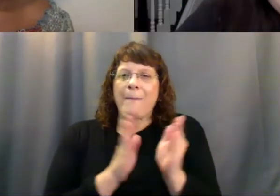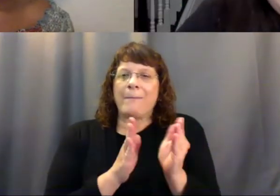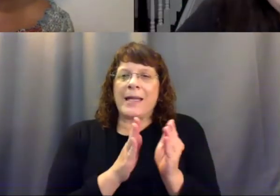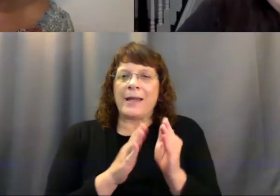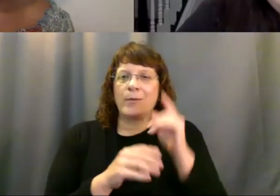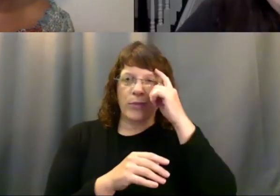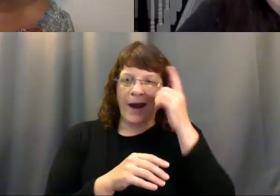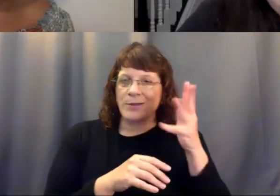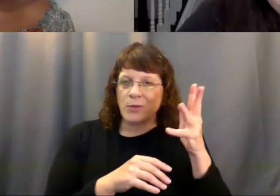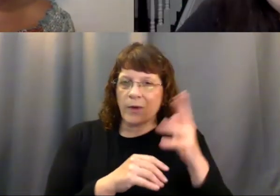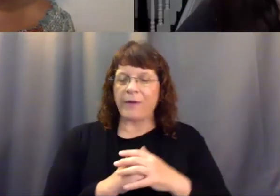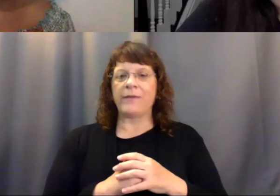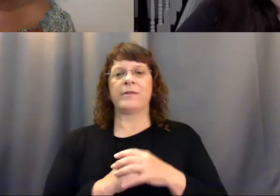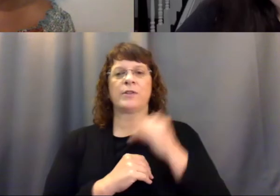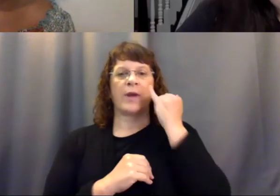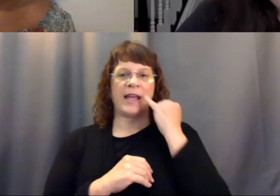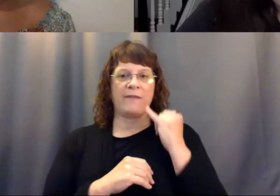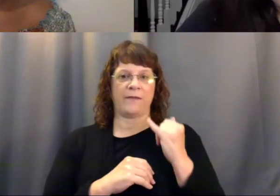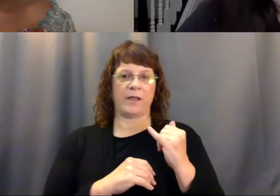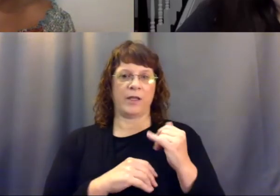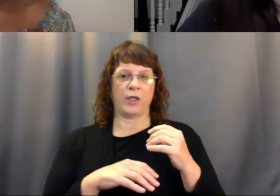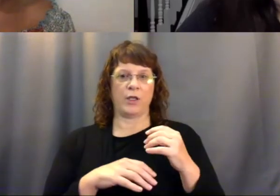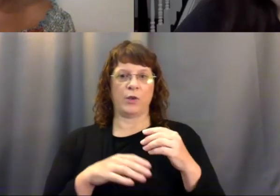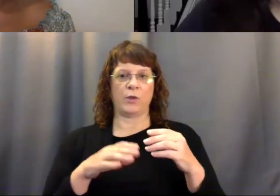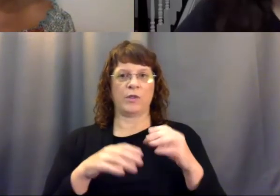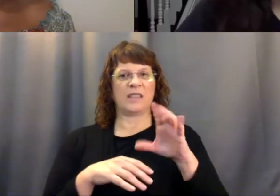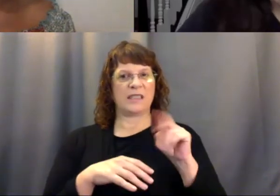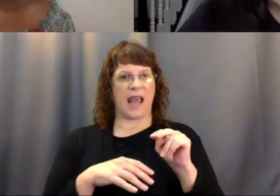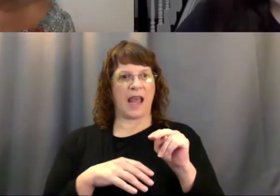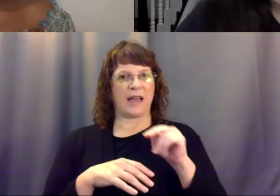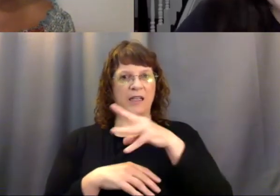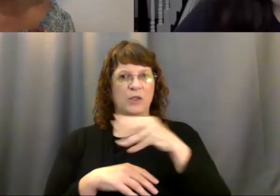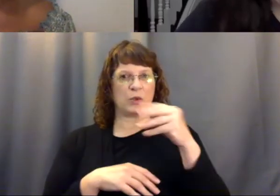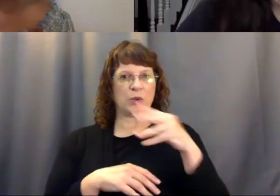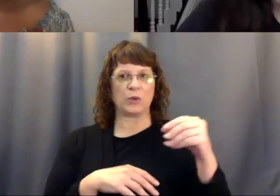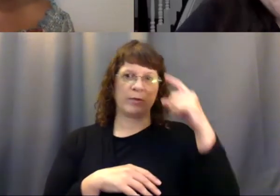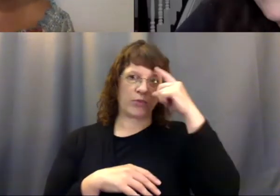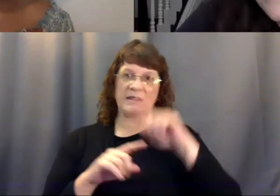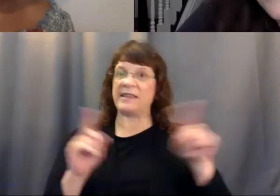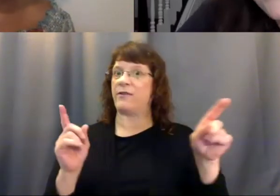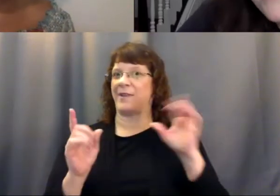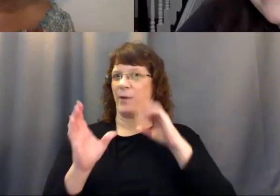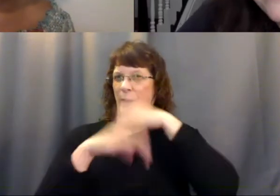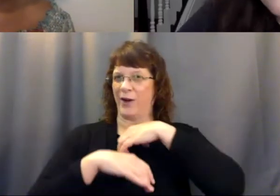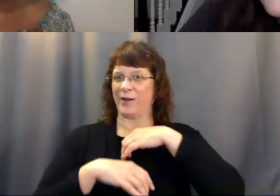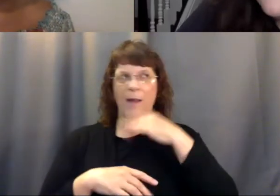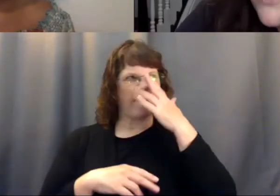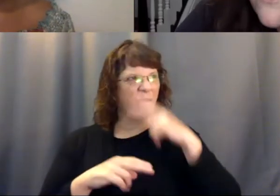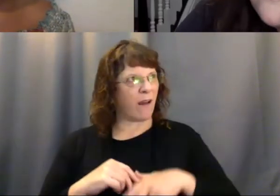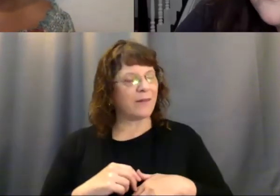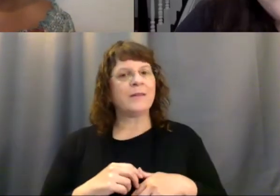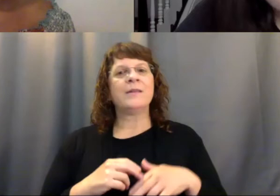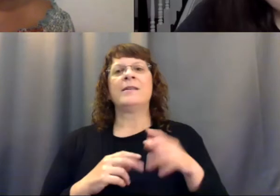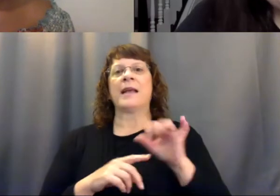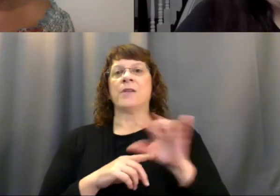if you were to scan a squid brain, it would be like so weird and so different. So that might be fun. That's awesome.